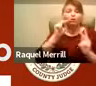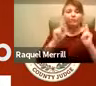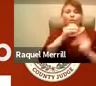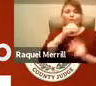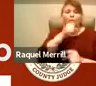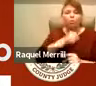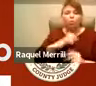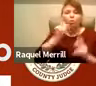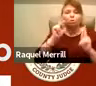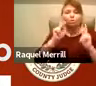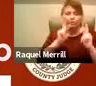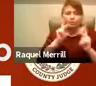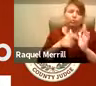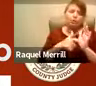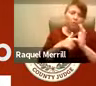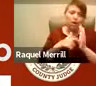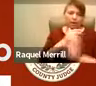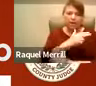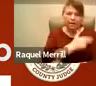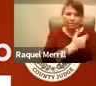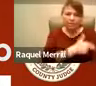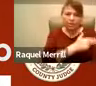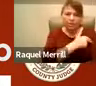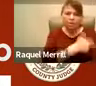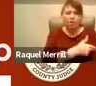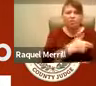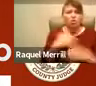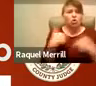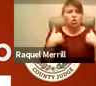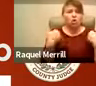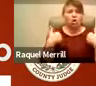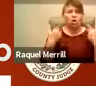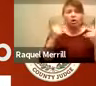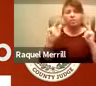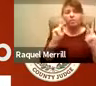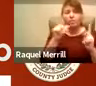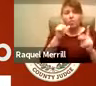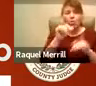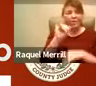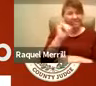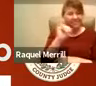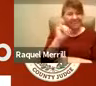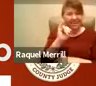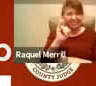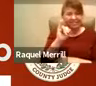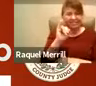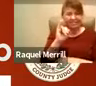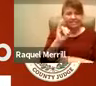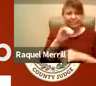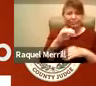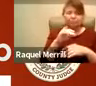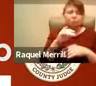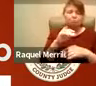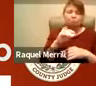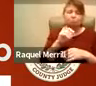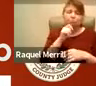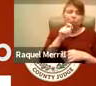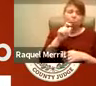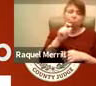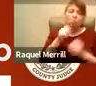require hospitalization. Most of the younger people that are being infected or not having to